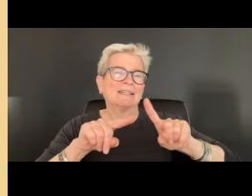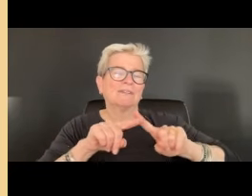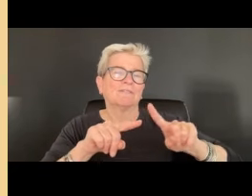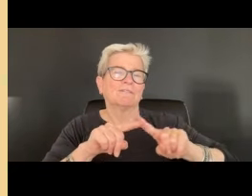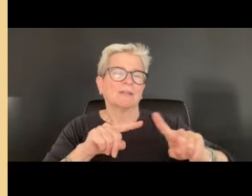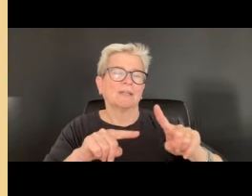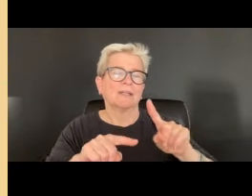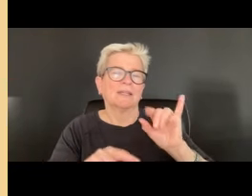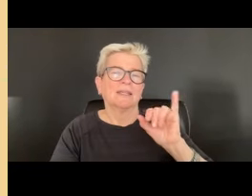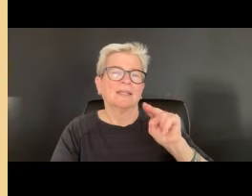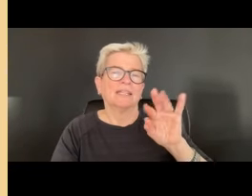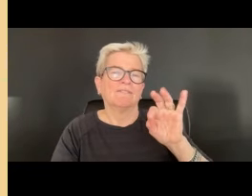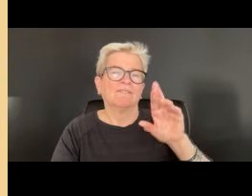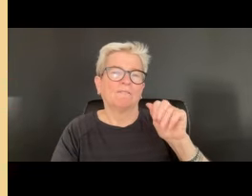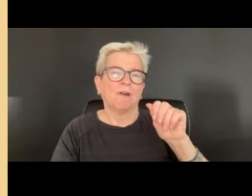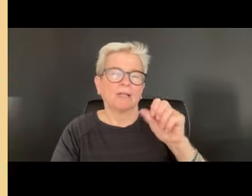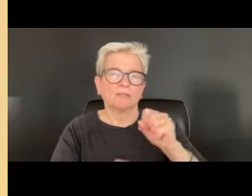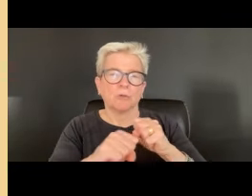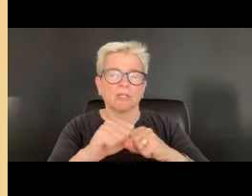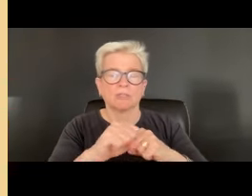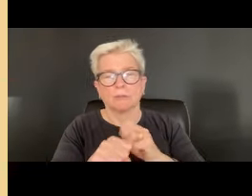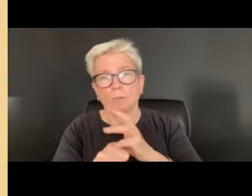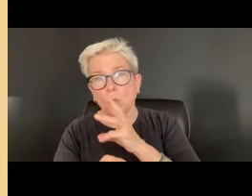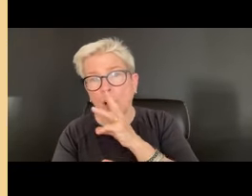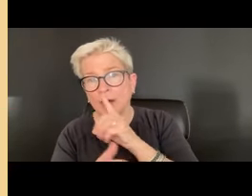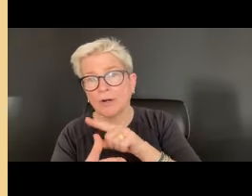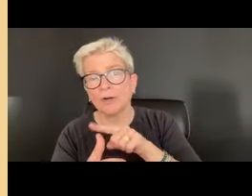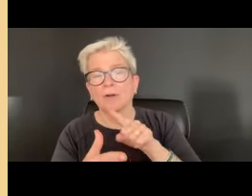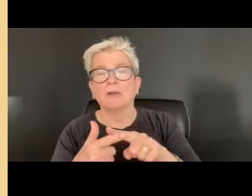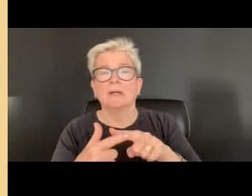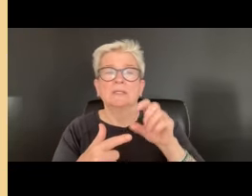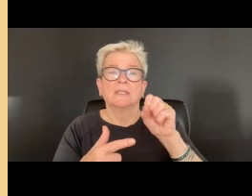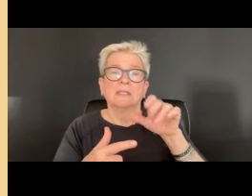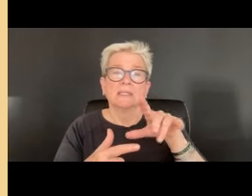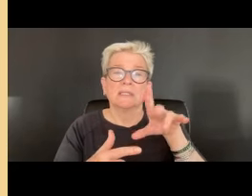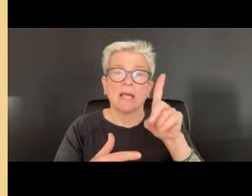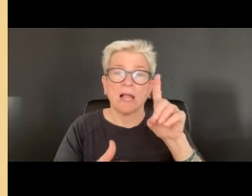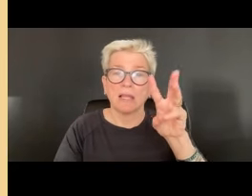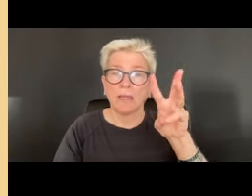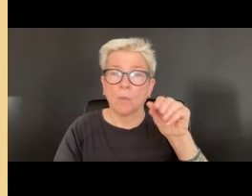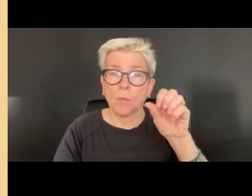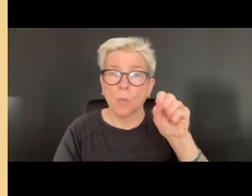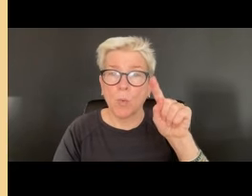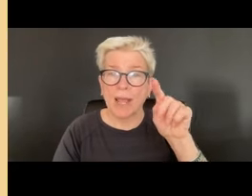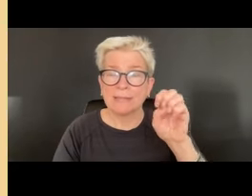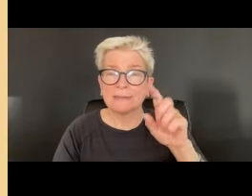water infrastructure, solid waste,